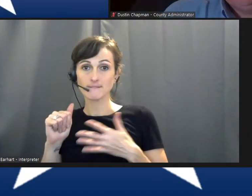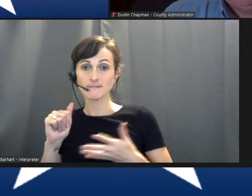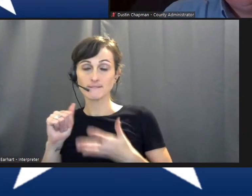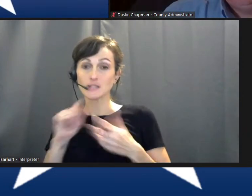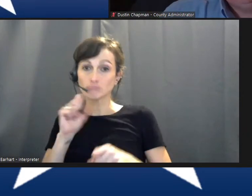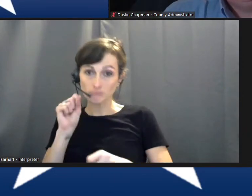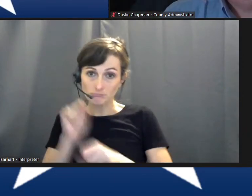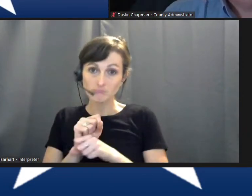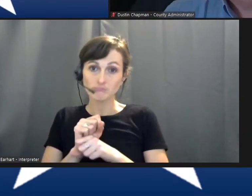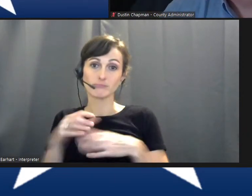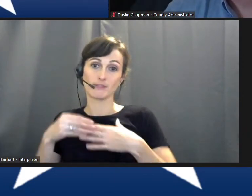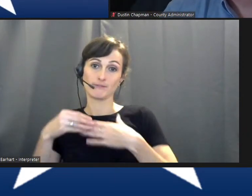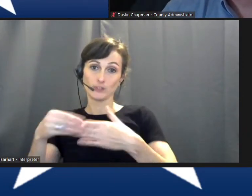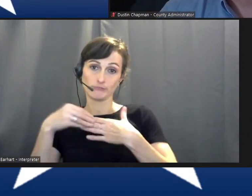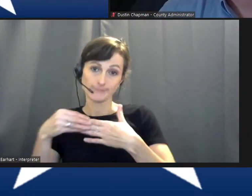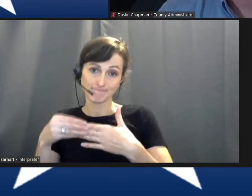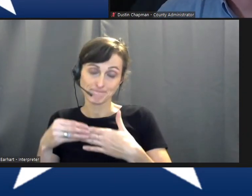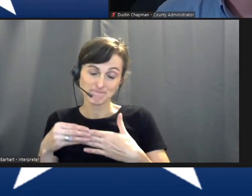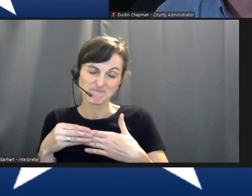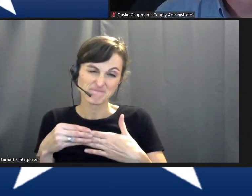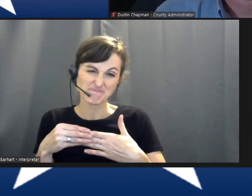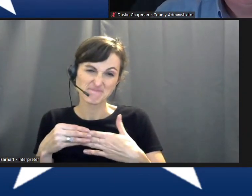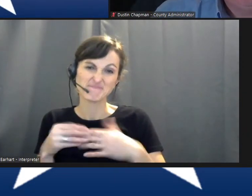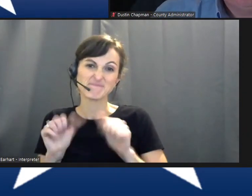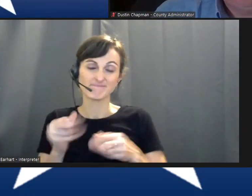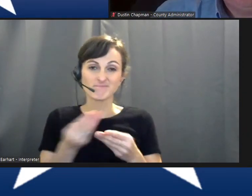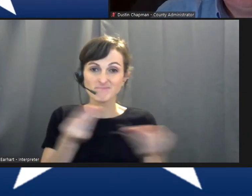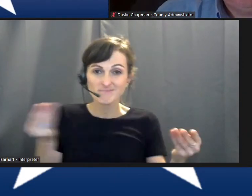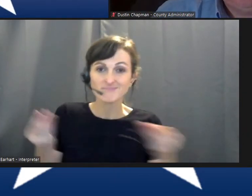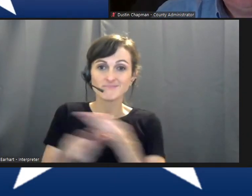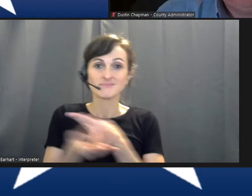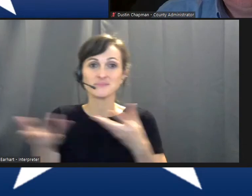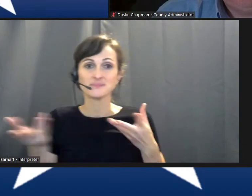definitely fluid because it was,